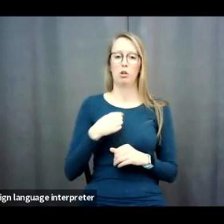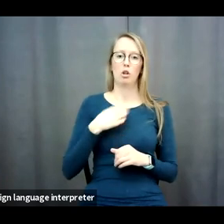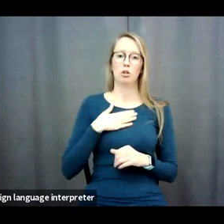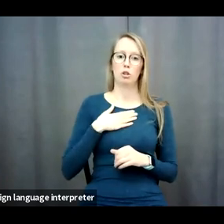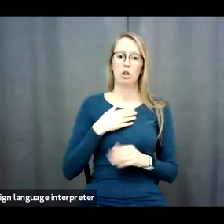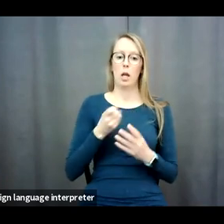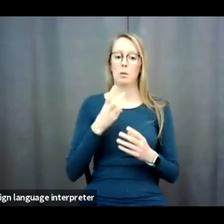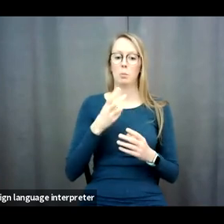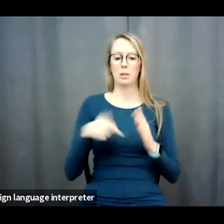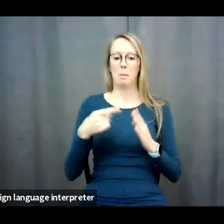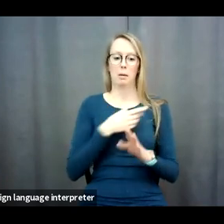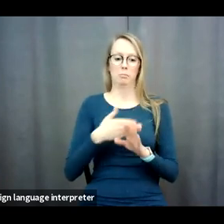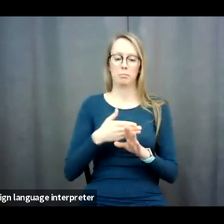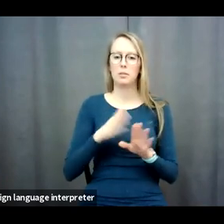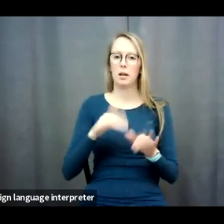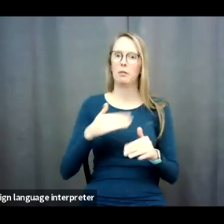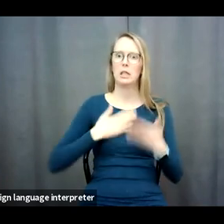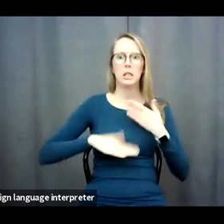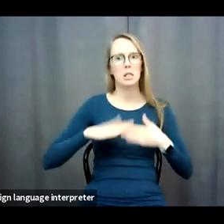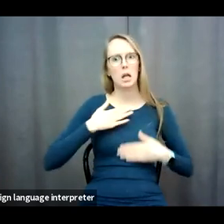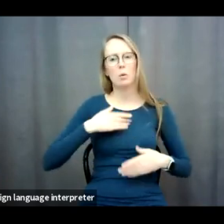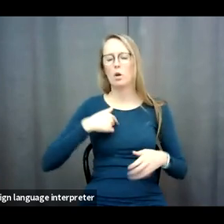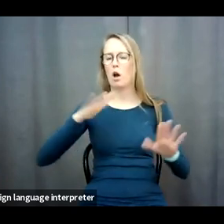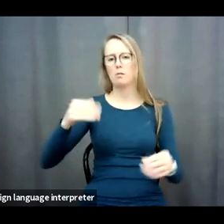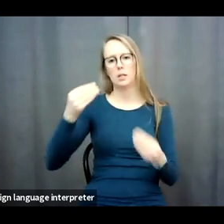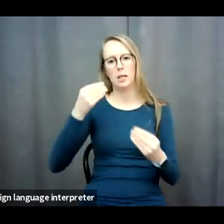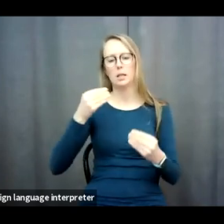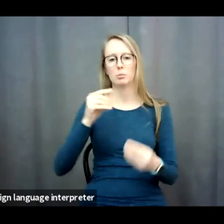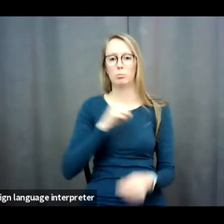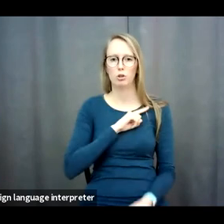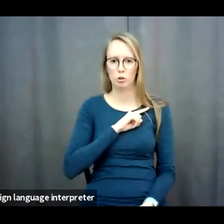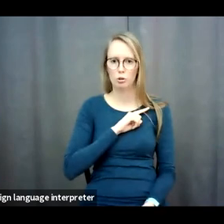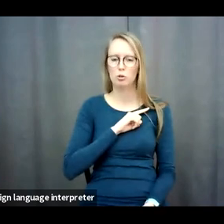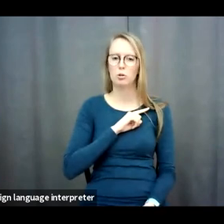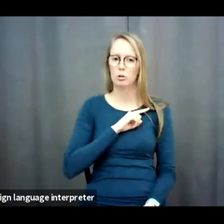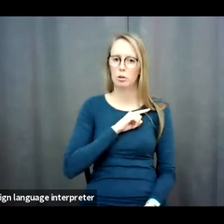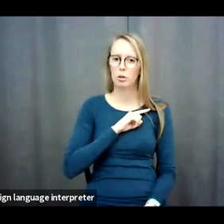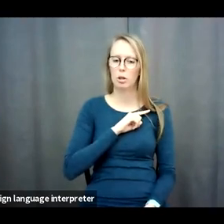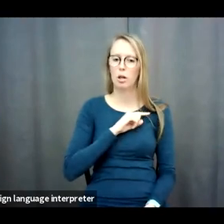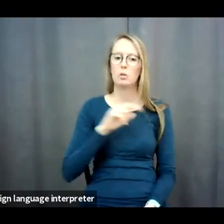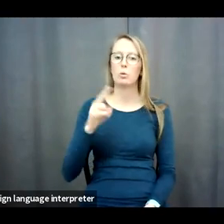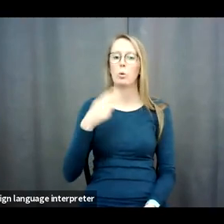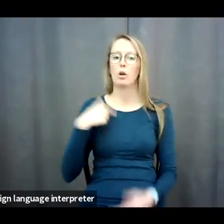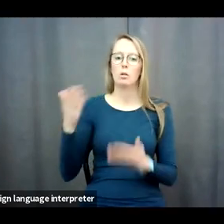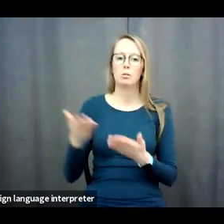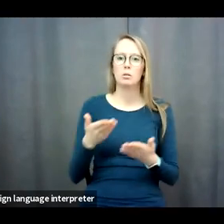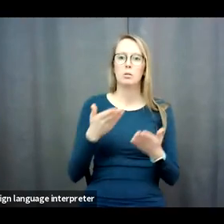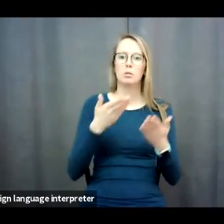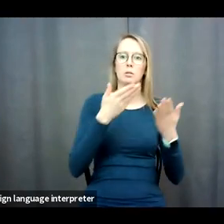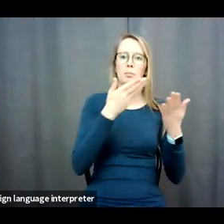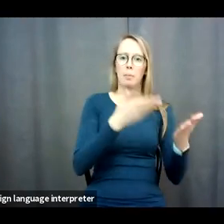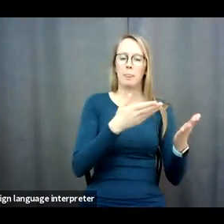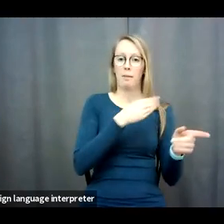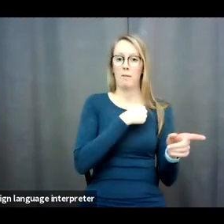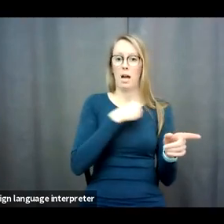couple of hours. I have learned a tremendous amount myself. And with that, I will hand over to the